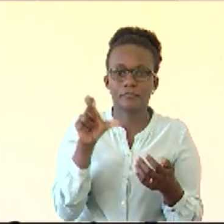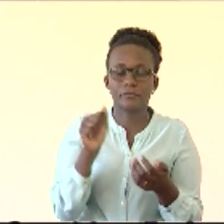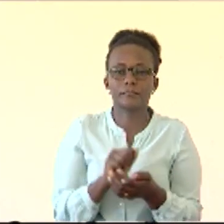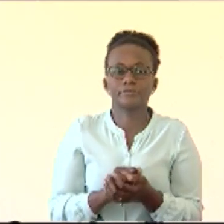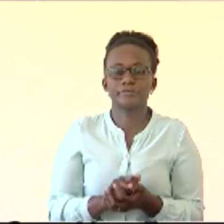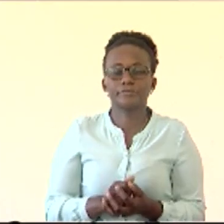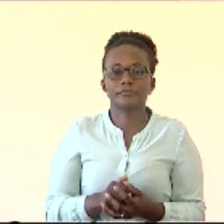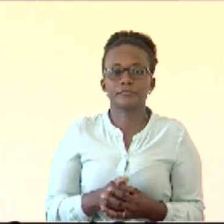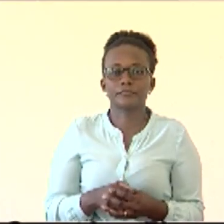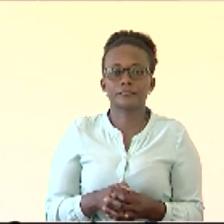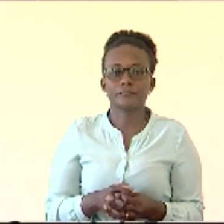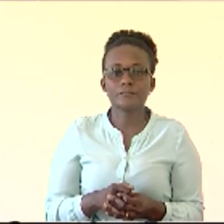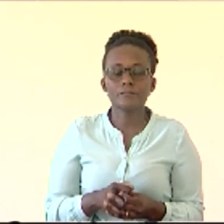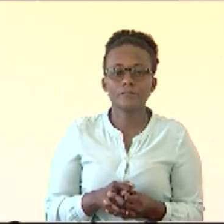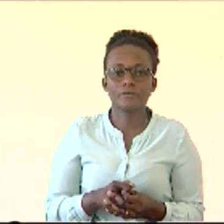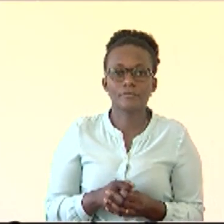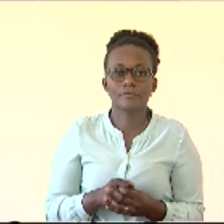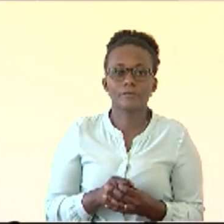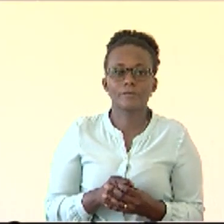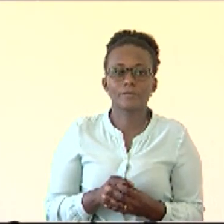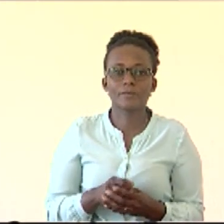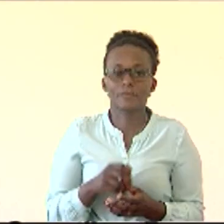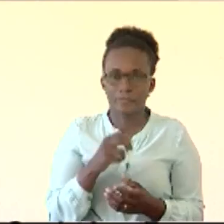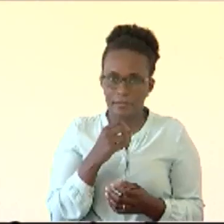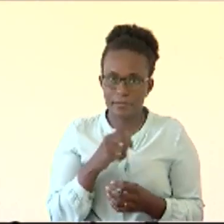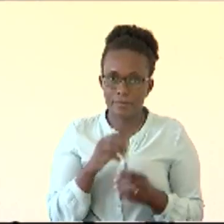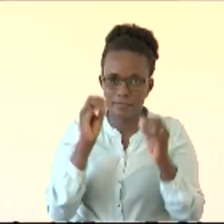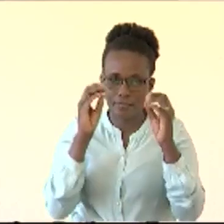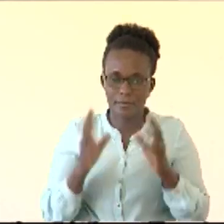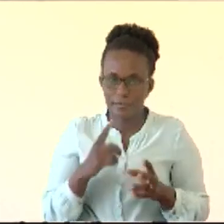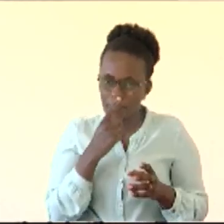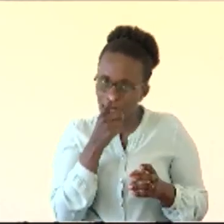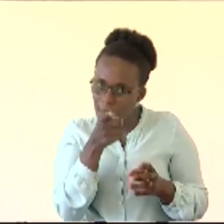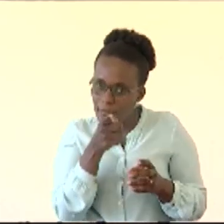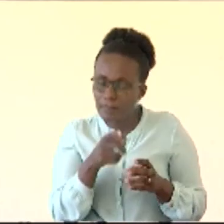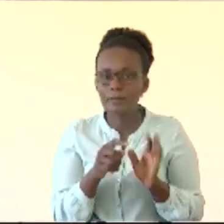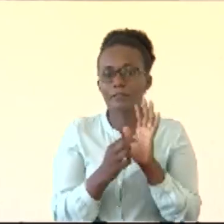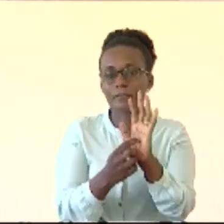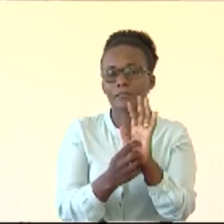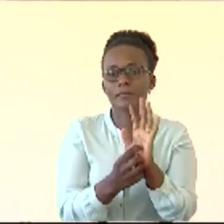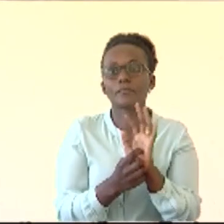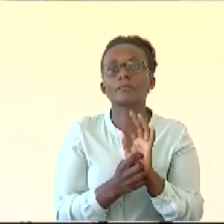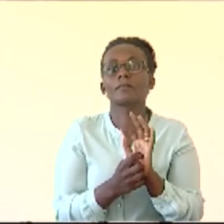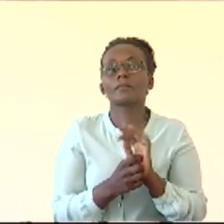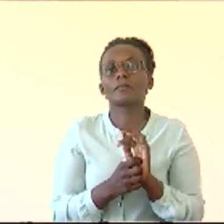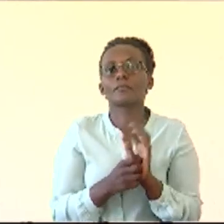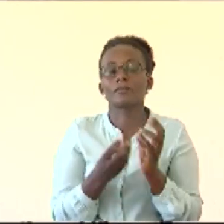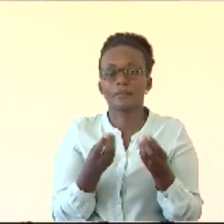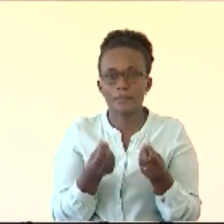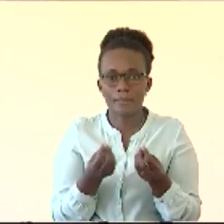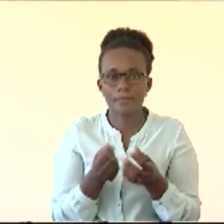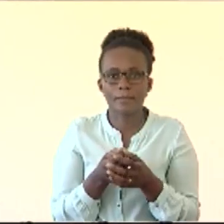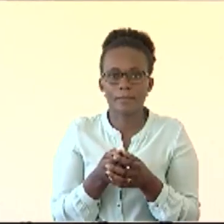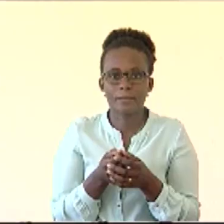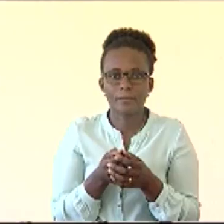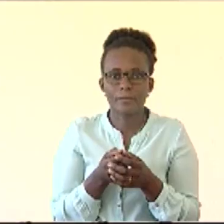coins. Yes, perfect. I have some, fortunately I have them here. So I'm just going to show you these coins. Look at this,